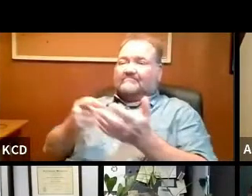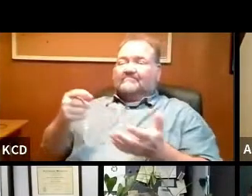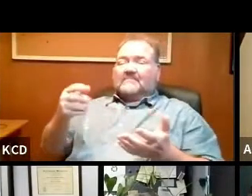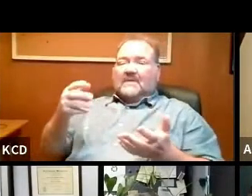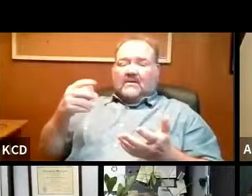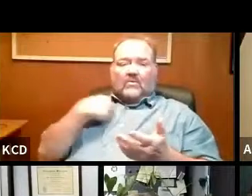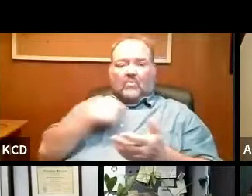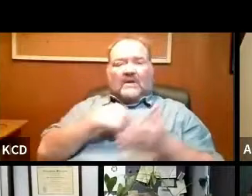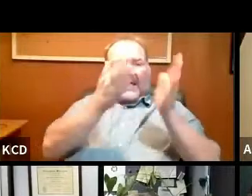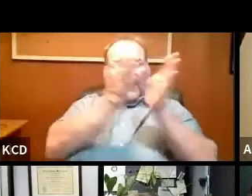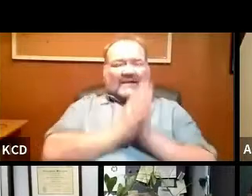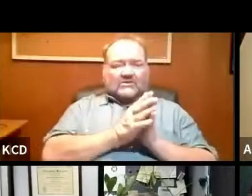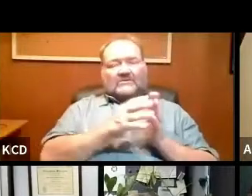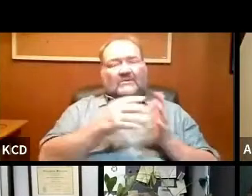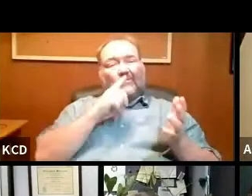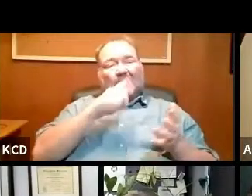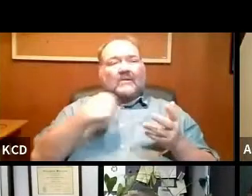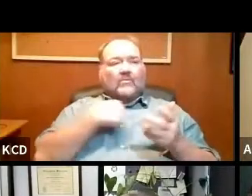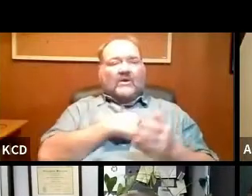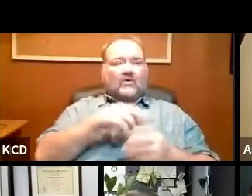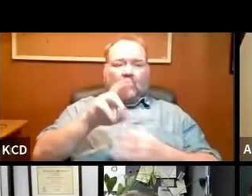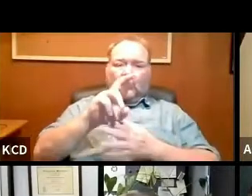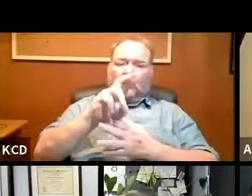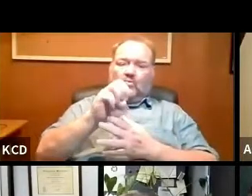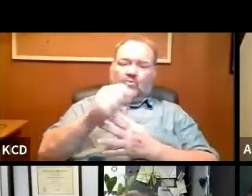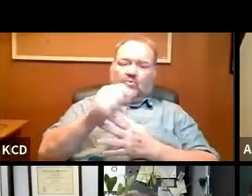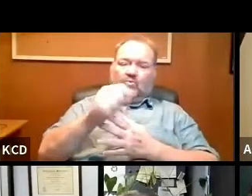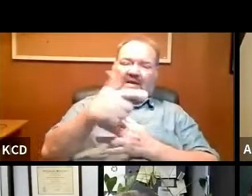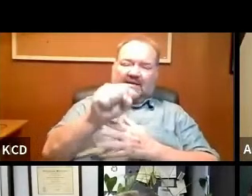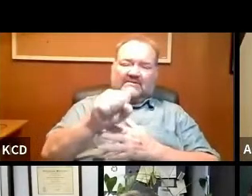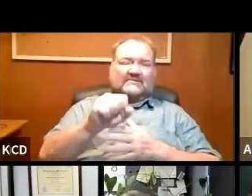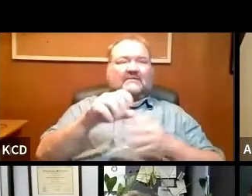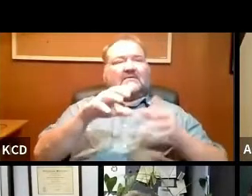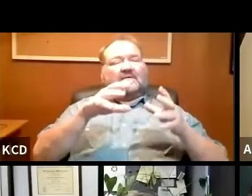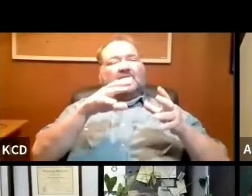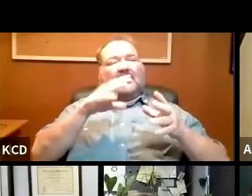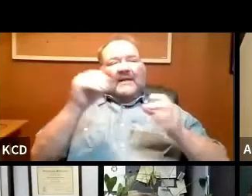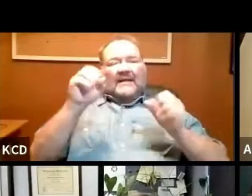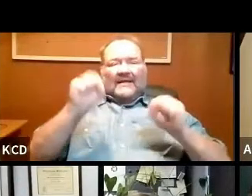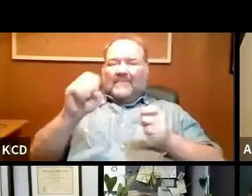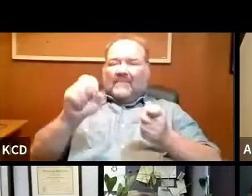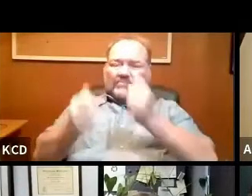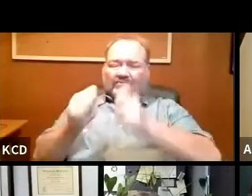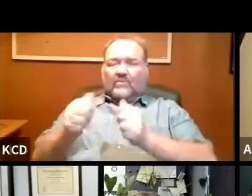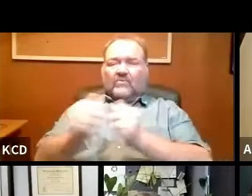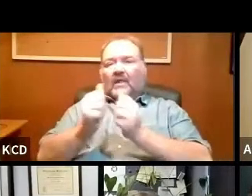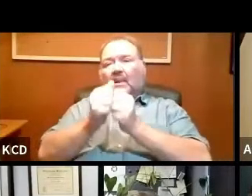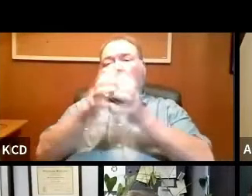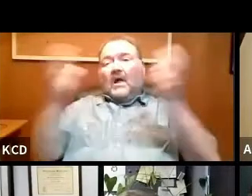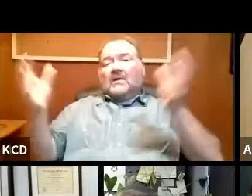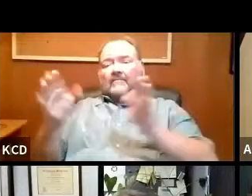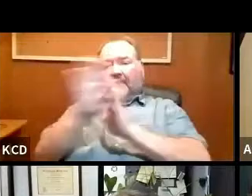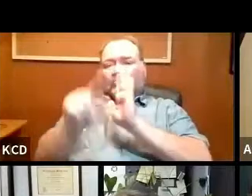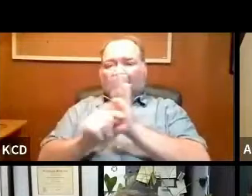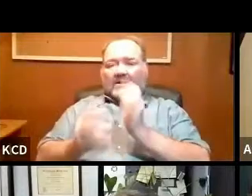passing regulations, not legislation, and those can be crafted with a lot of background help.